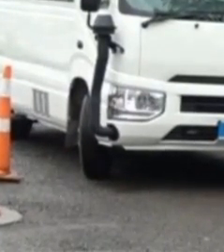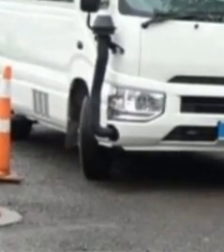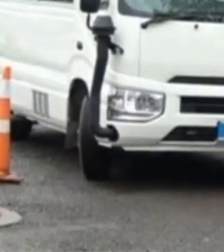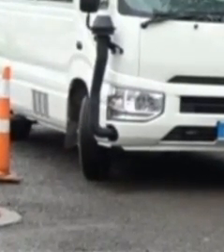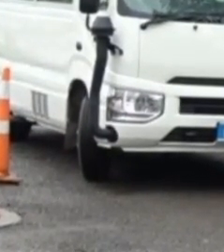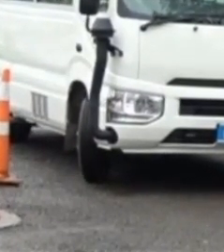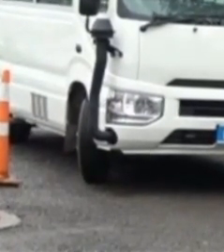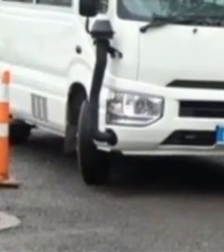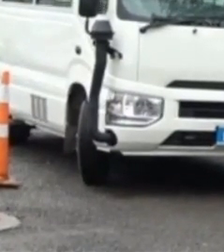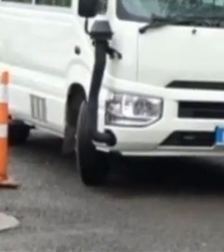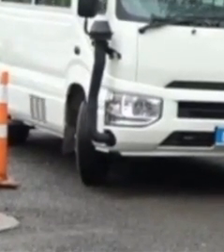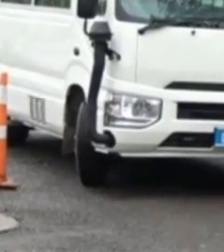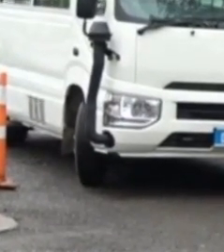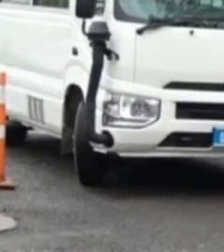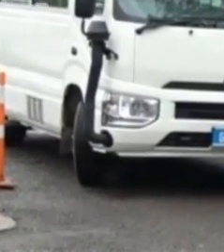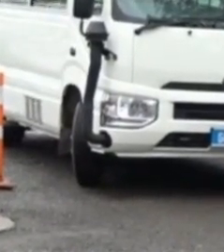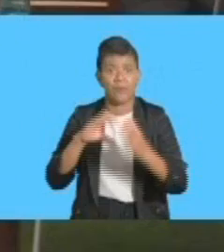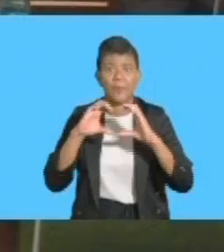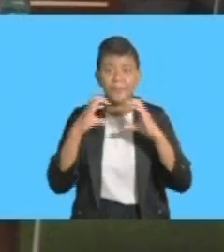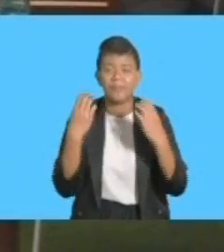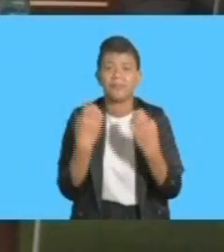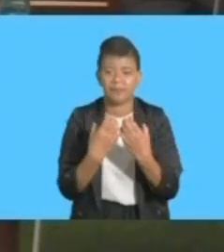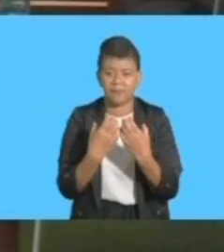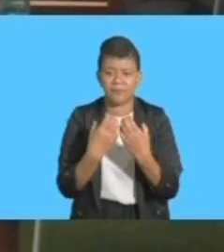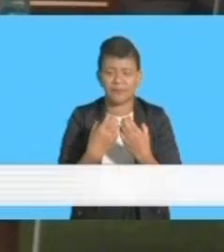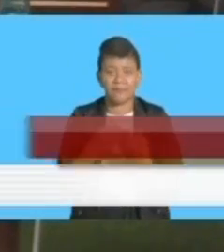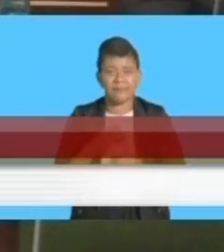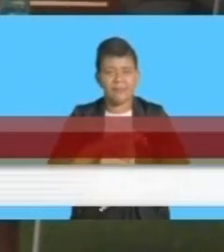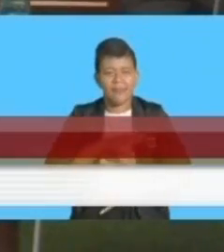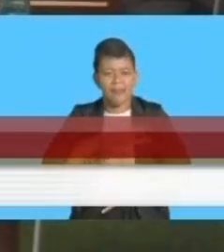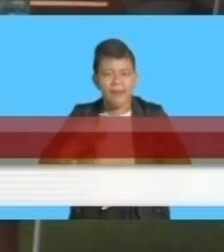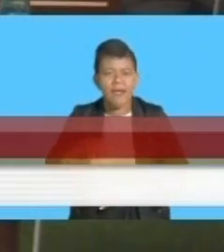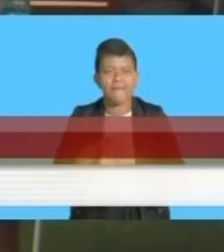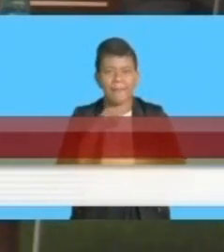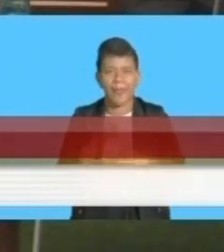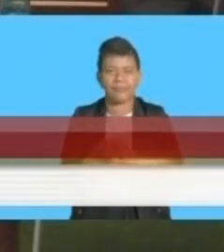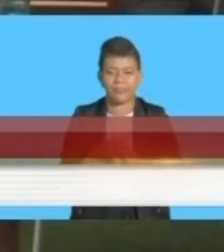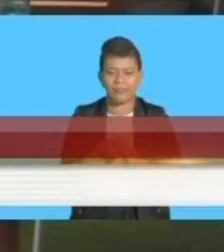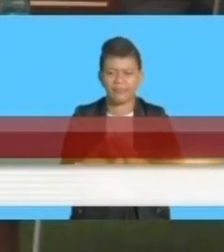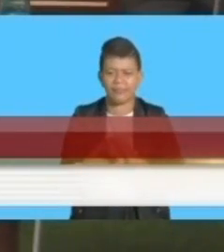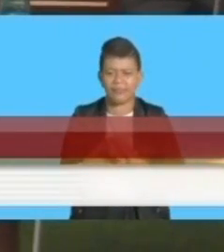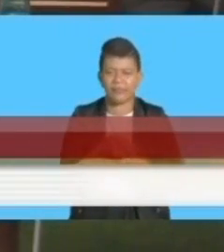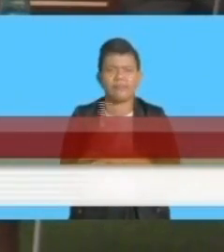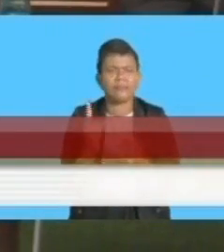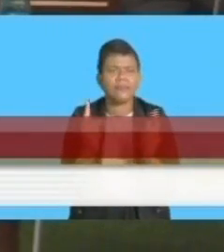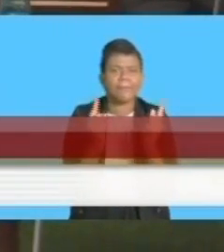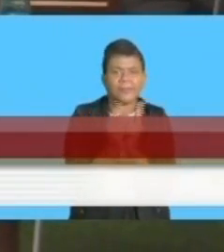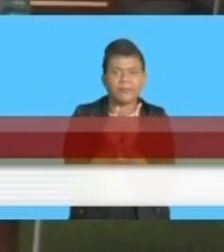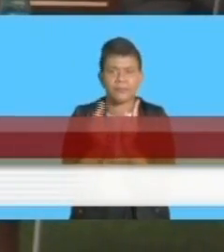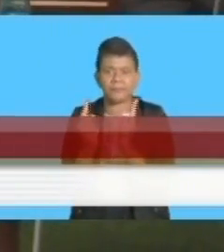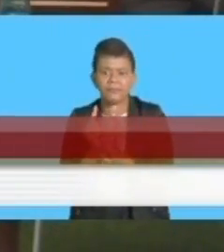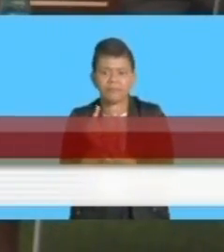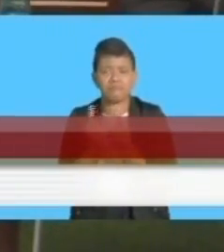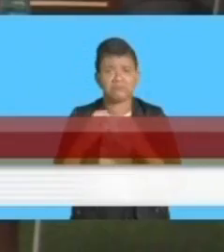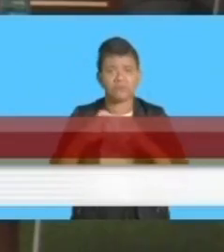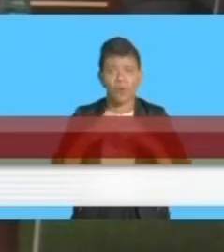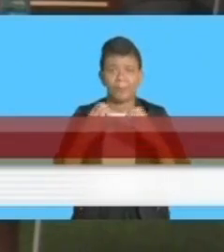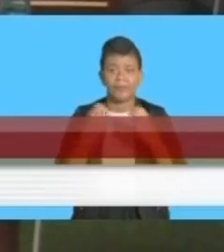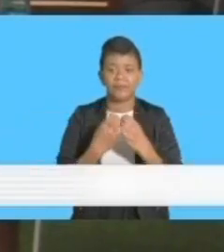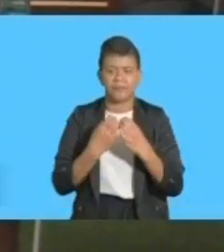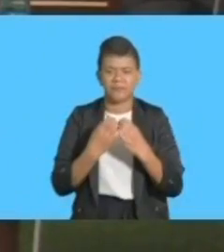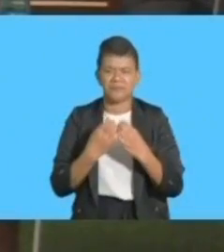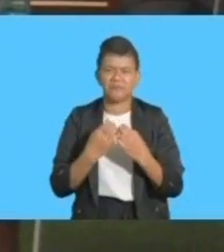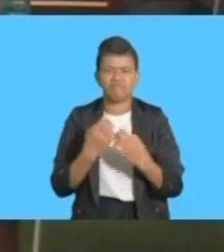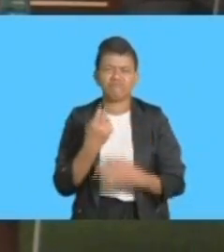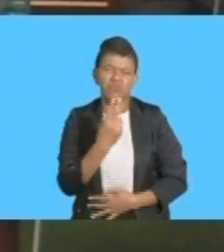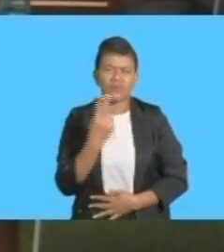light on operations. Every month, they have their standing committee meetings. There's about 2-3 standing committees,